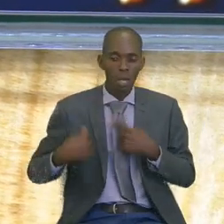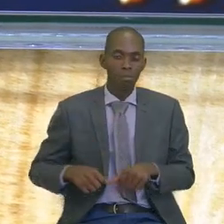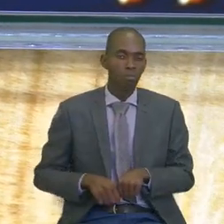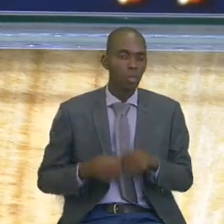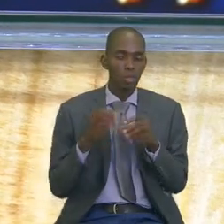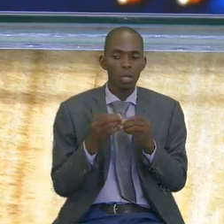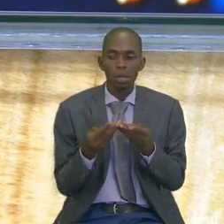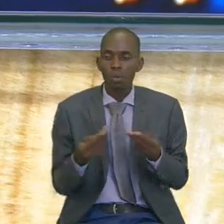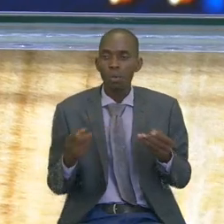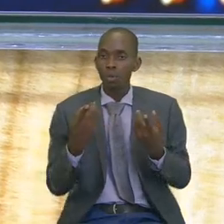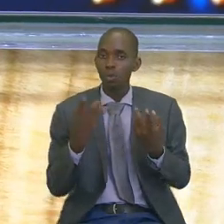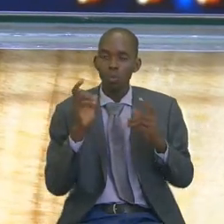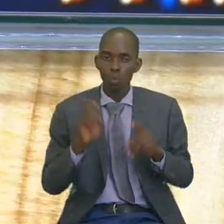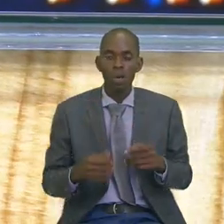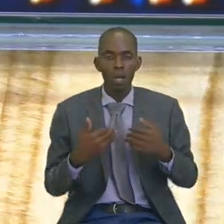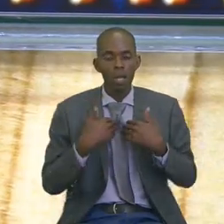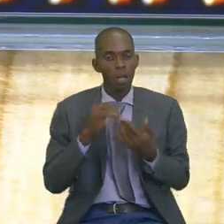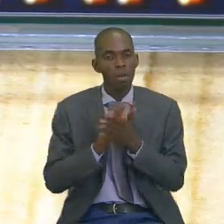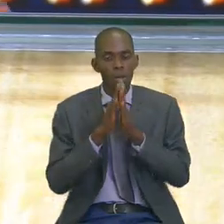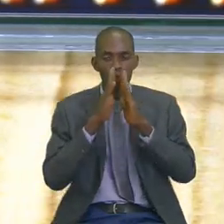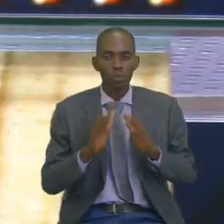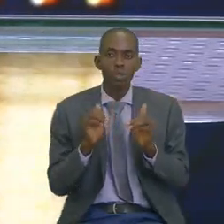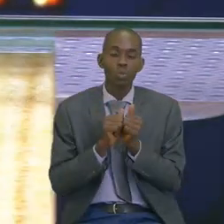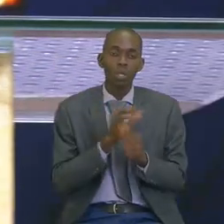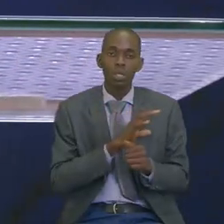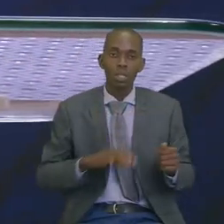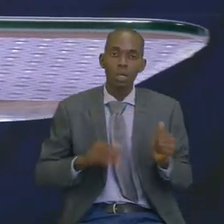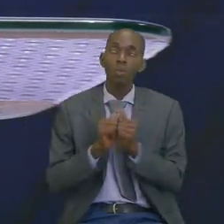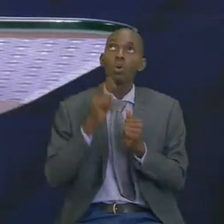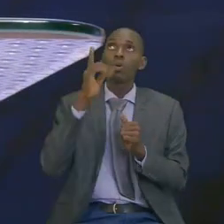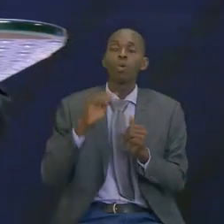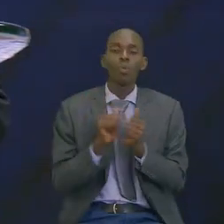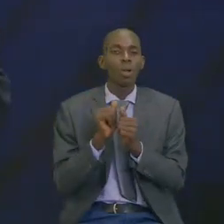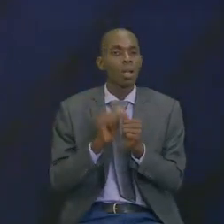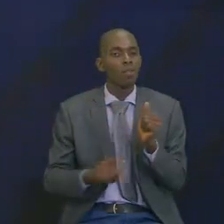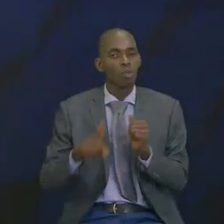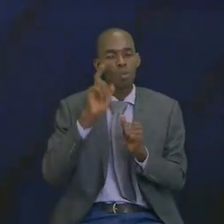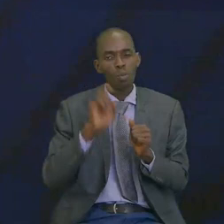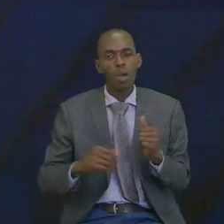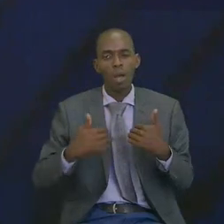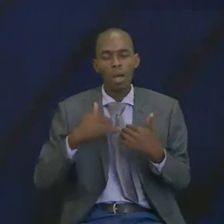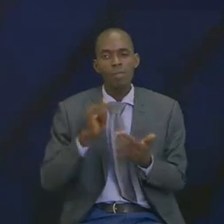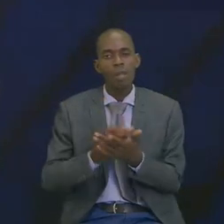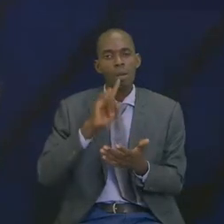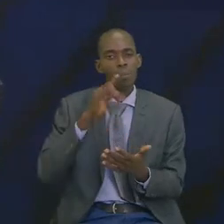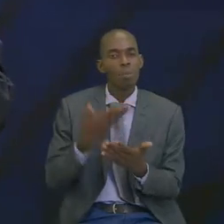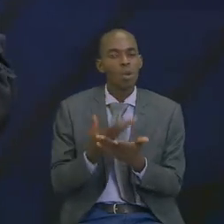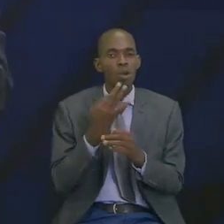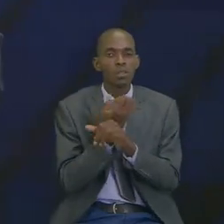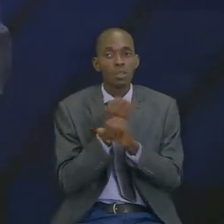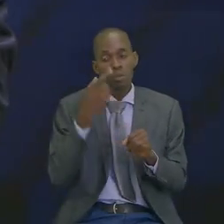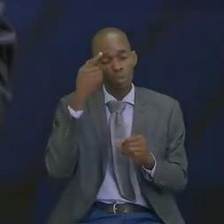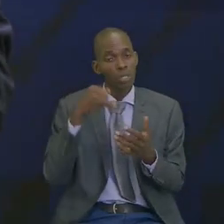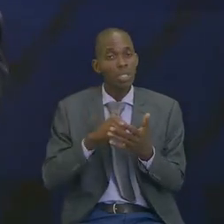peace in relationship with everyone. You want to have the evidence of salvation, because the salvation of God that gives us